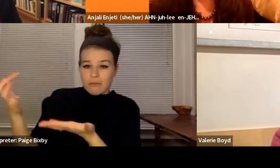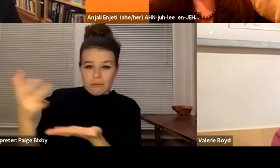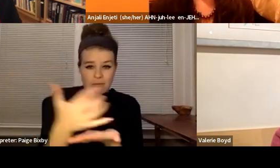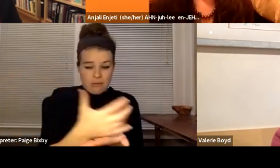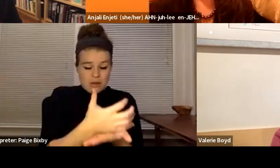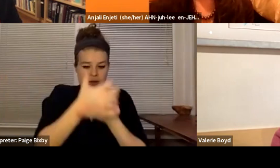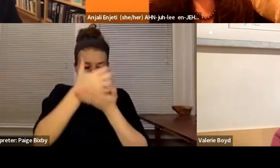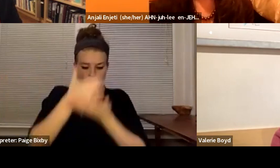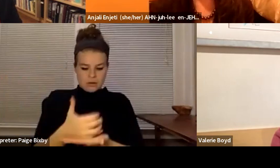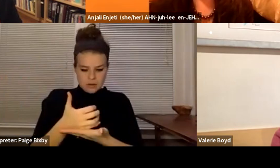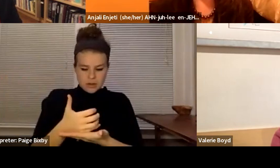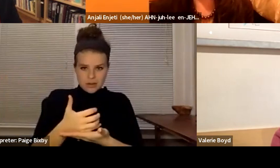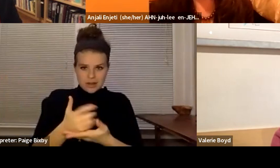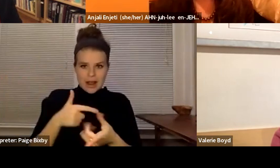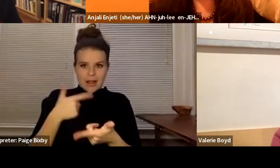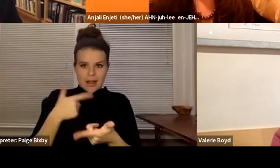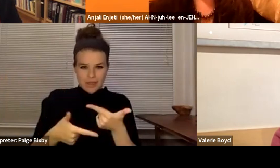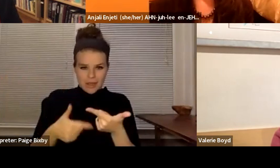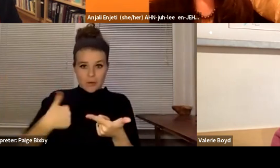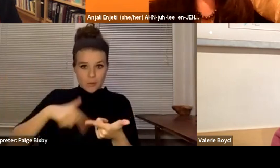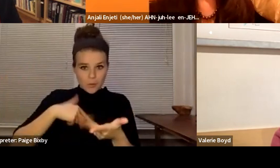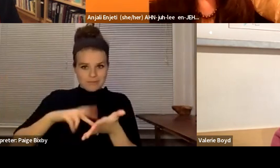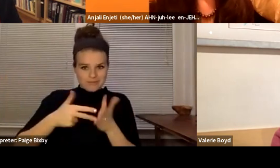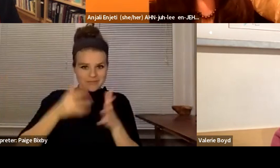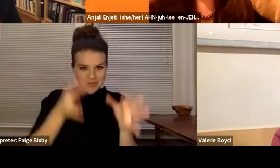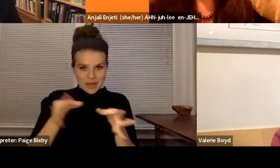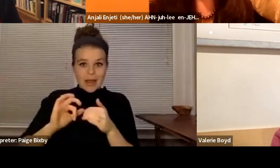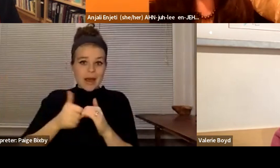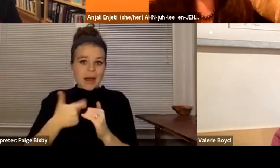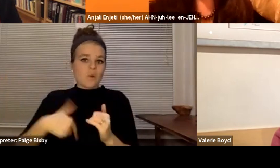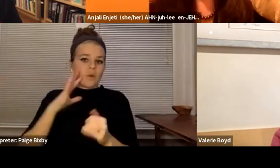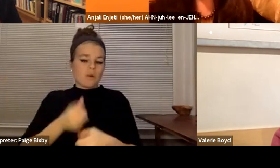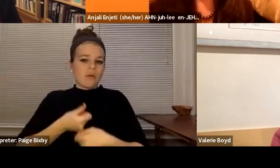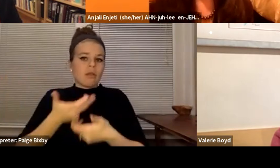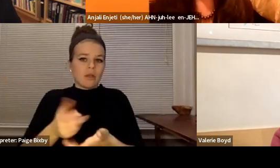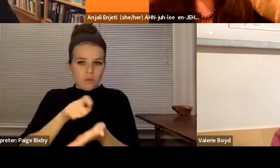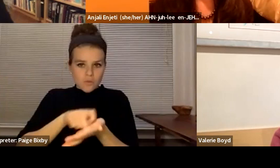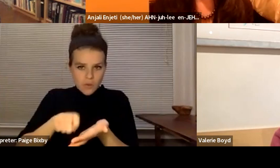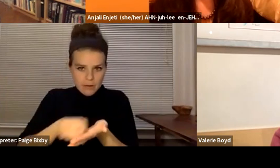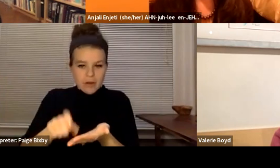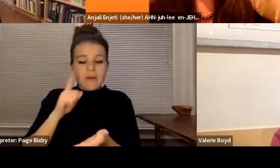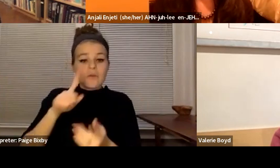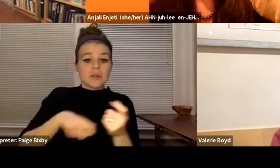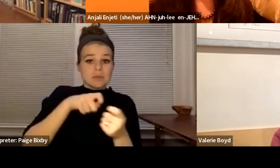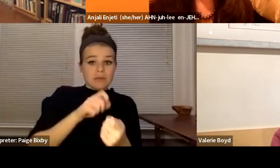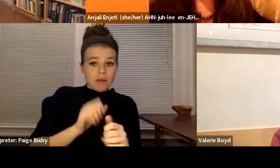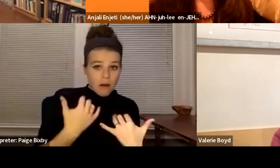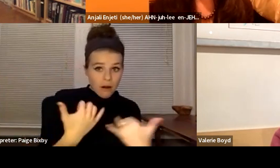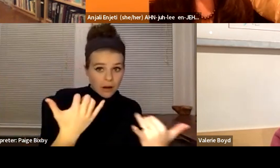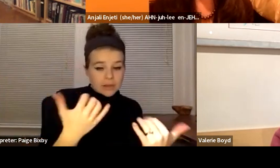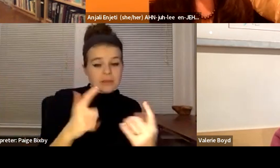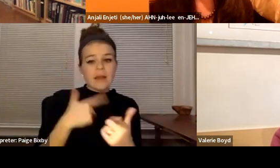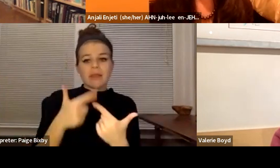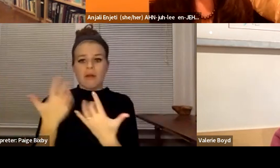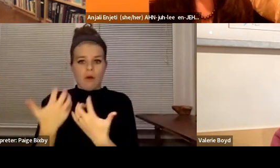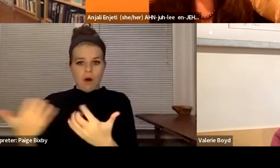conscious decisions about how we're going to write for sort of specific audiences and then sort of audiences at